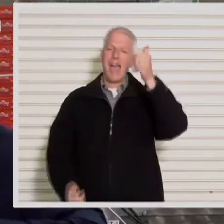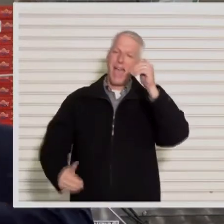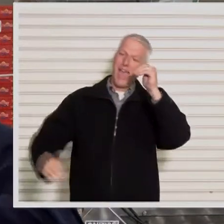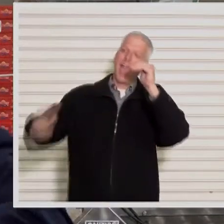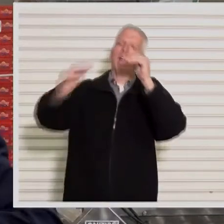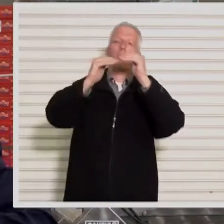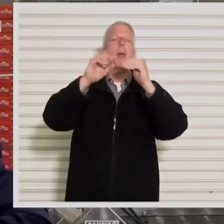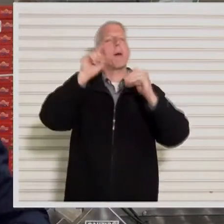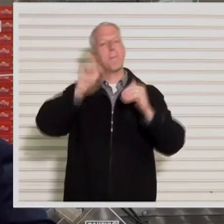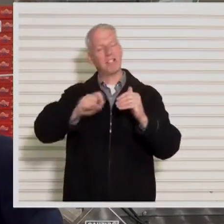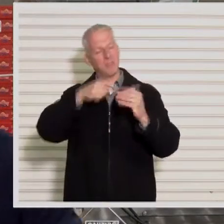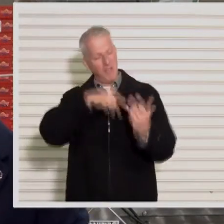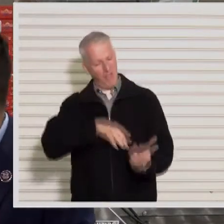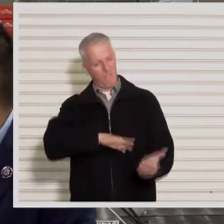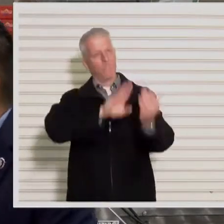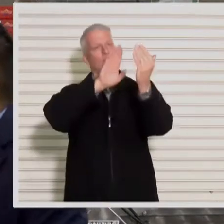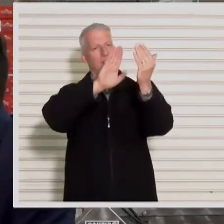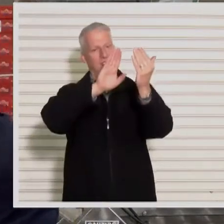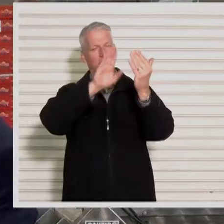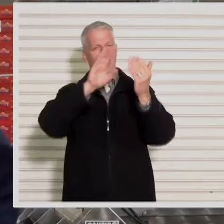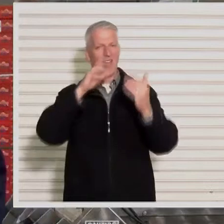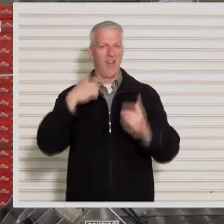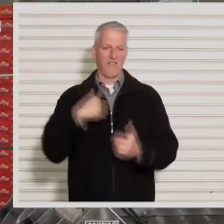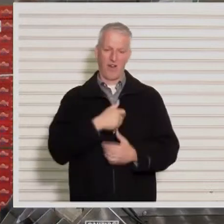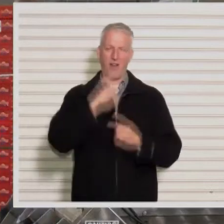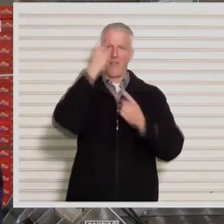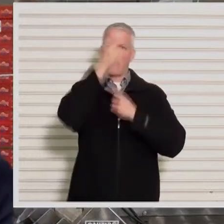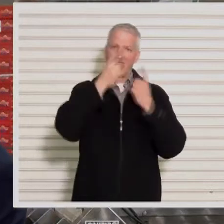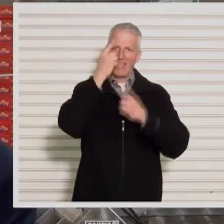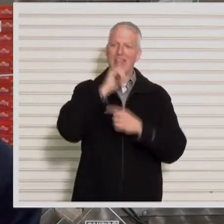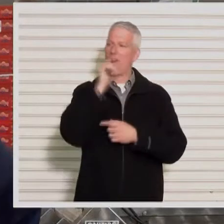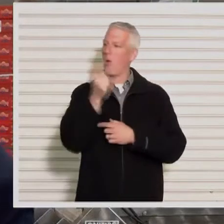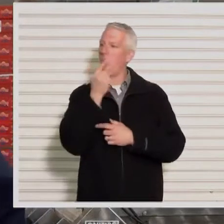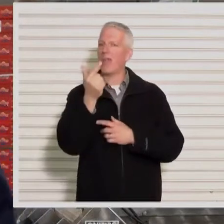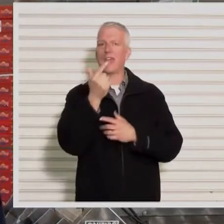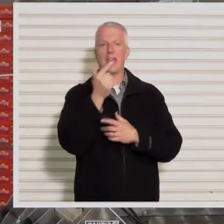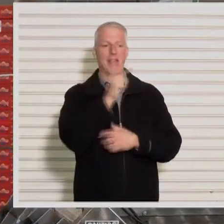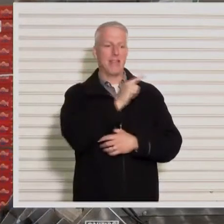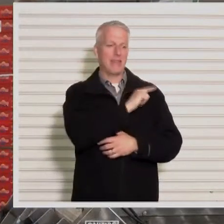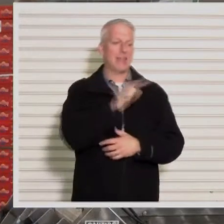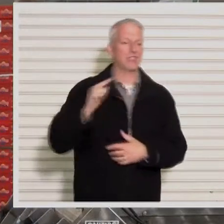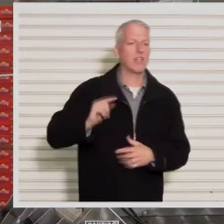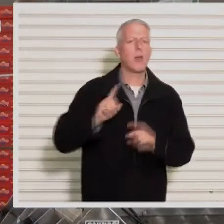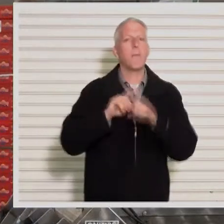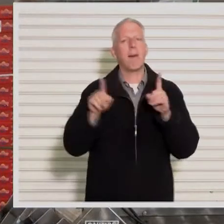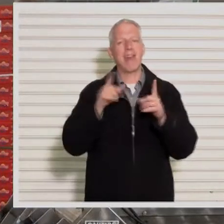the forefront, not only in the legislation, but also in the